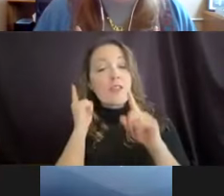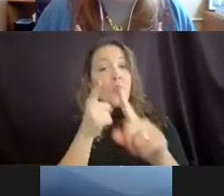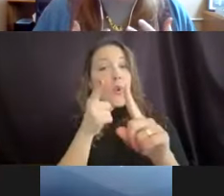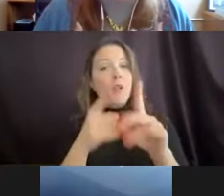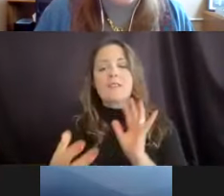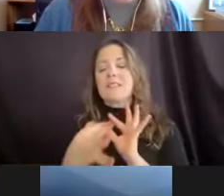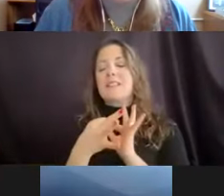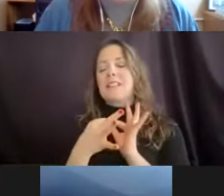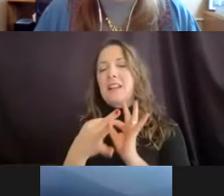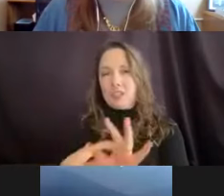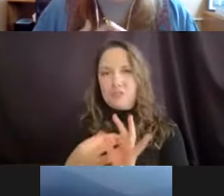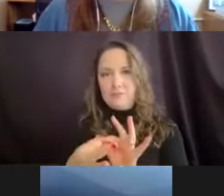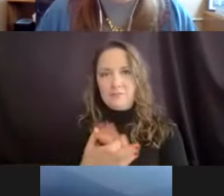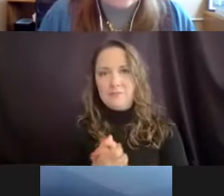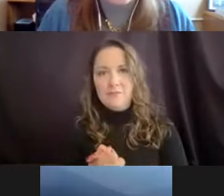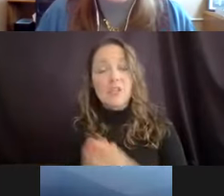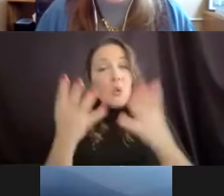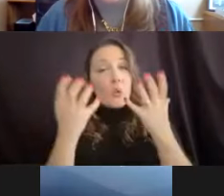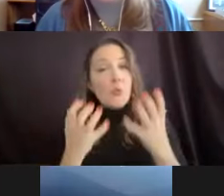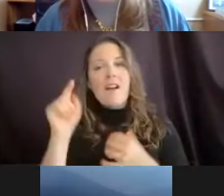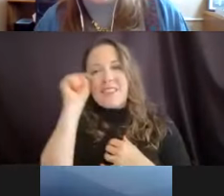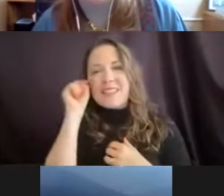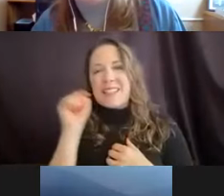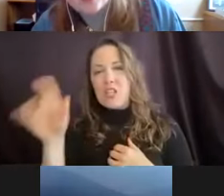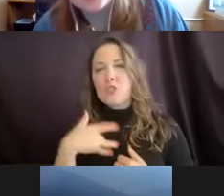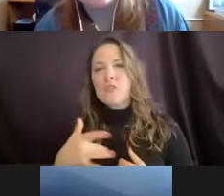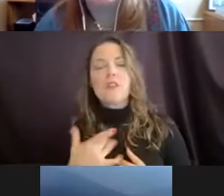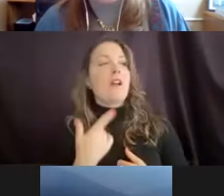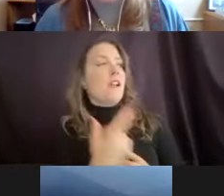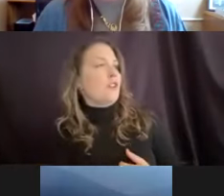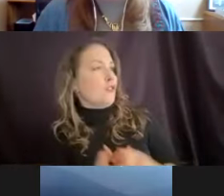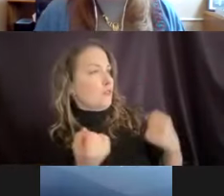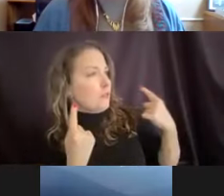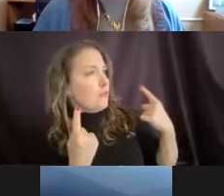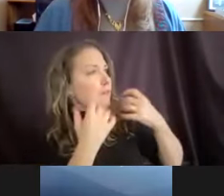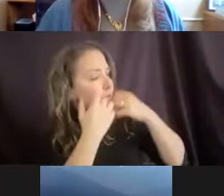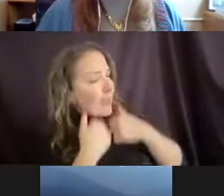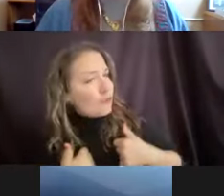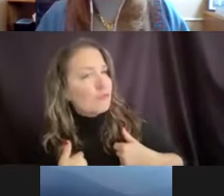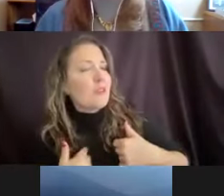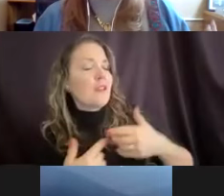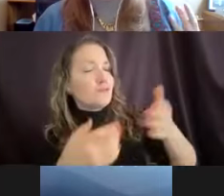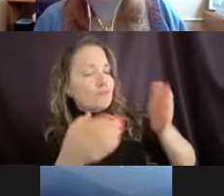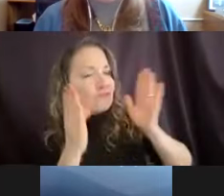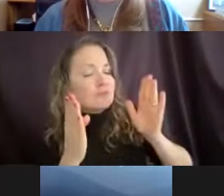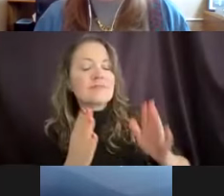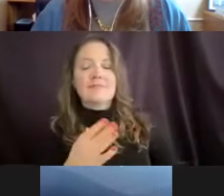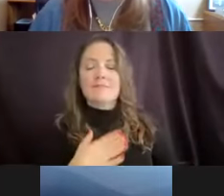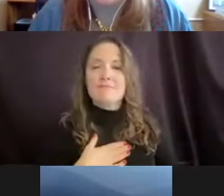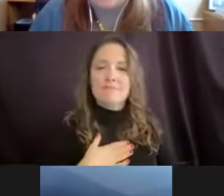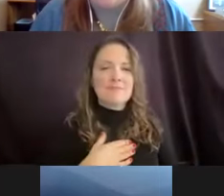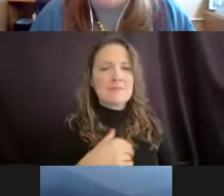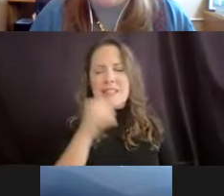want teenagers to feel seen, heard, and valued by us, feel like they're not being